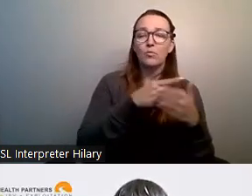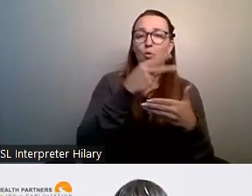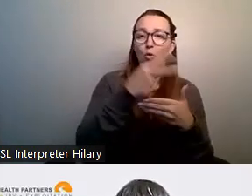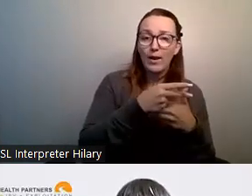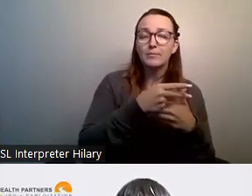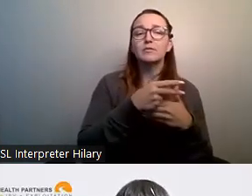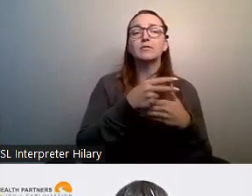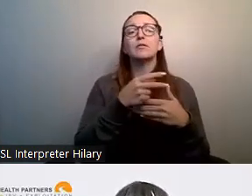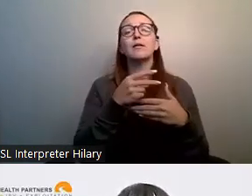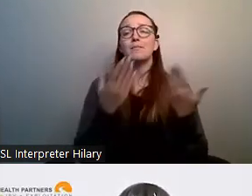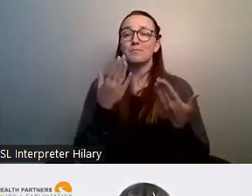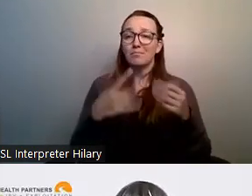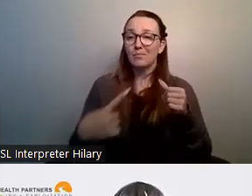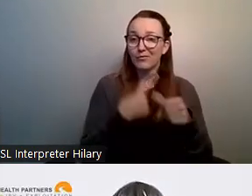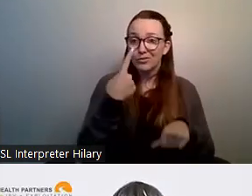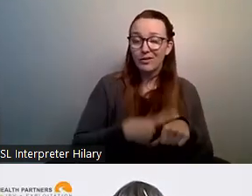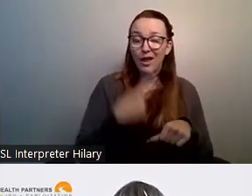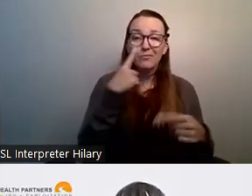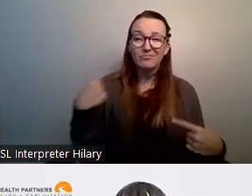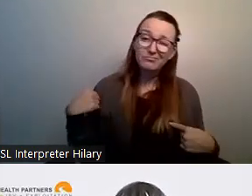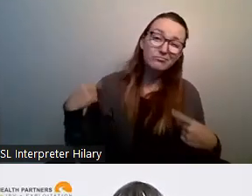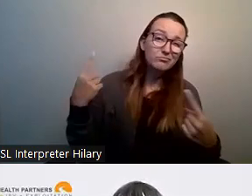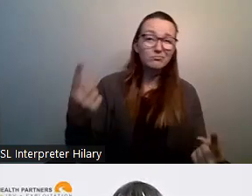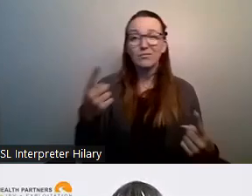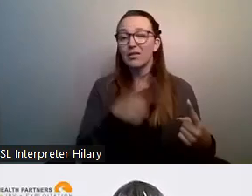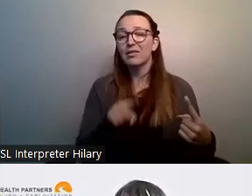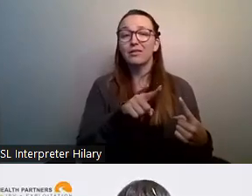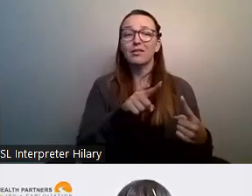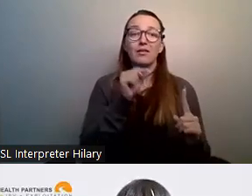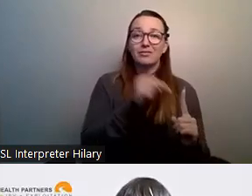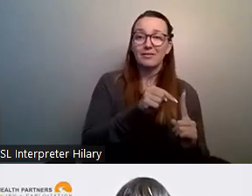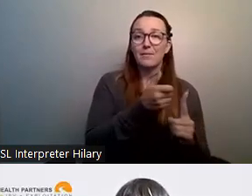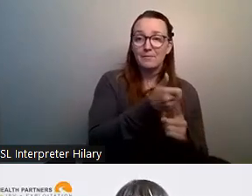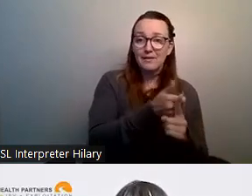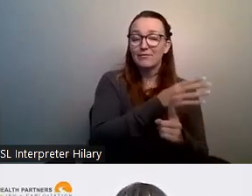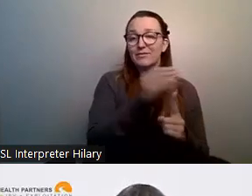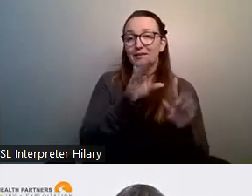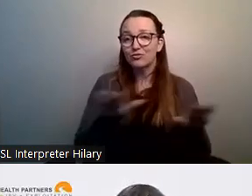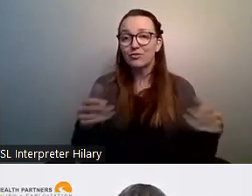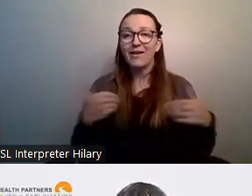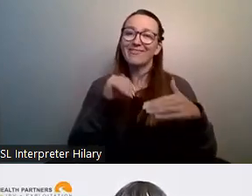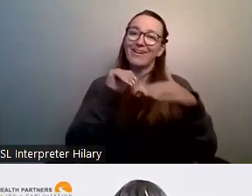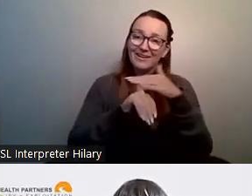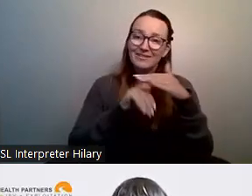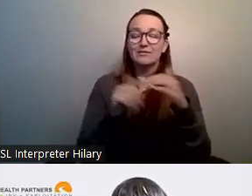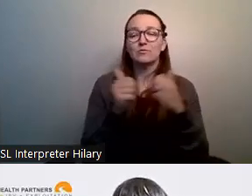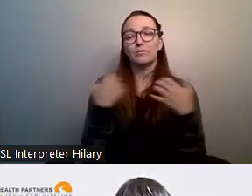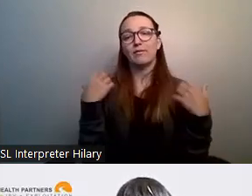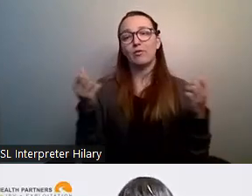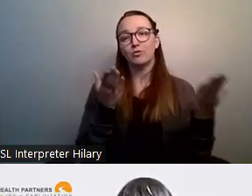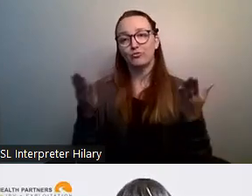it may be the first time in a long time that they and their children have had access to health services.